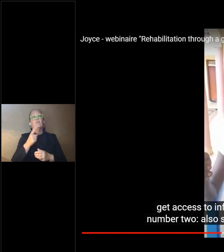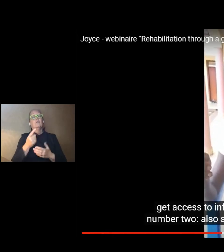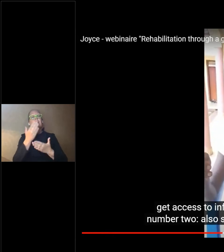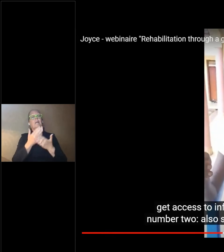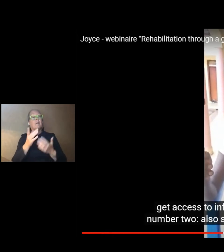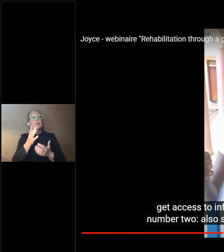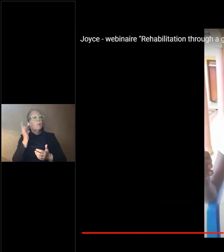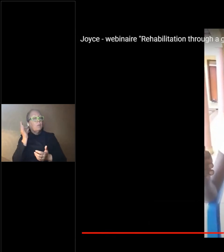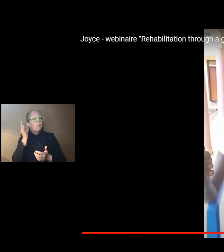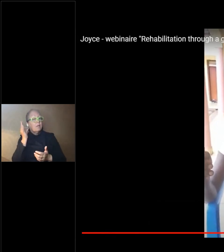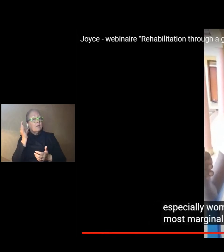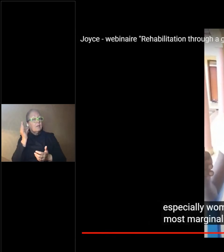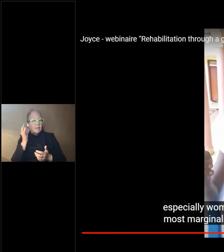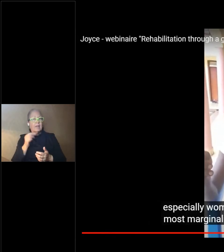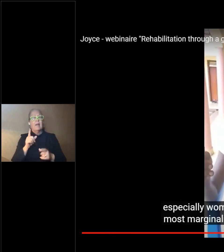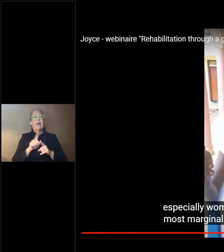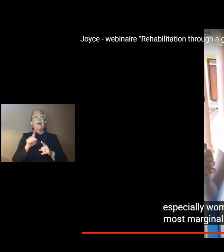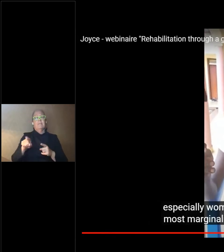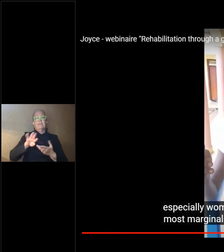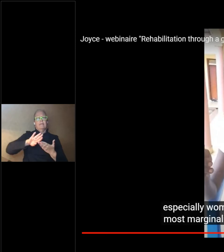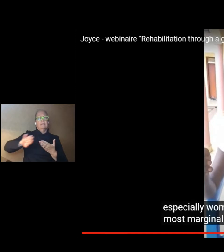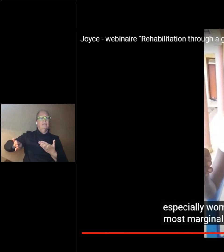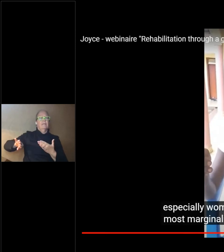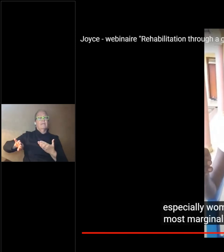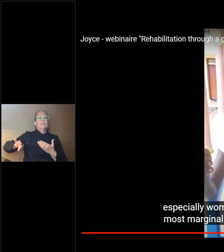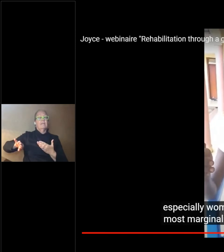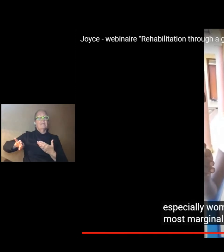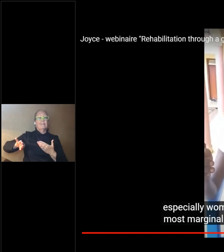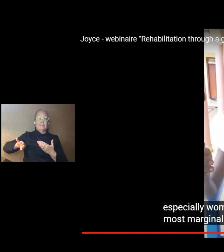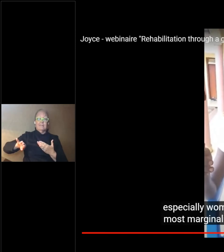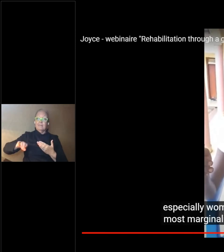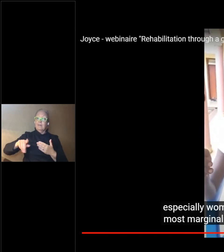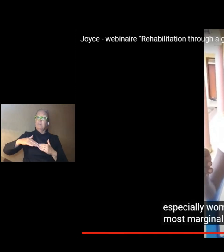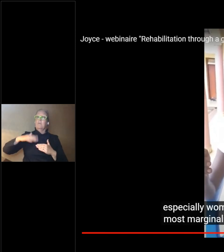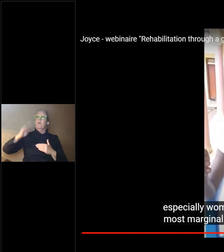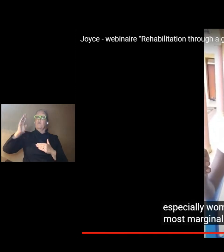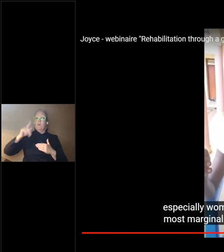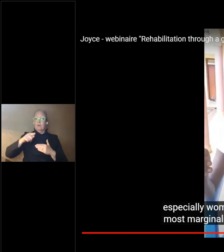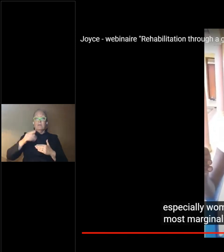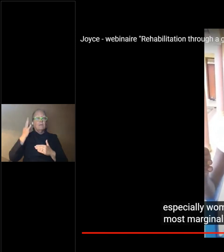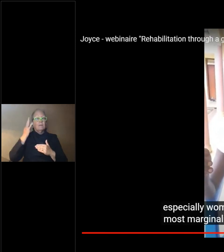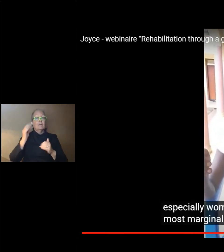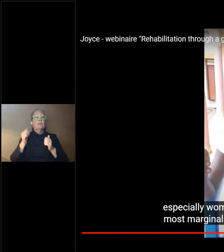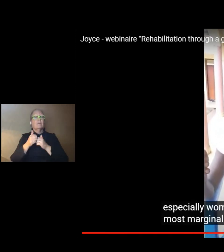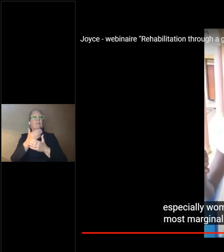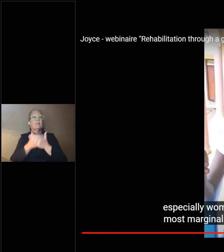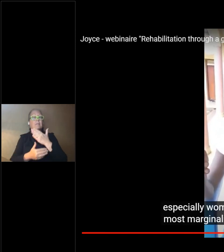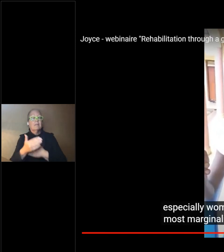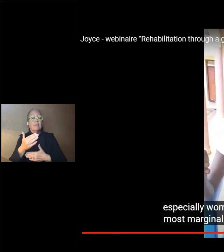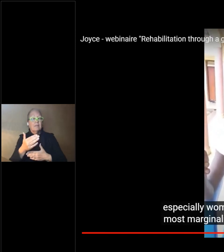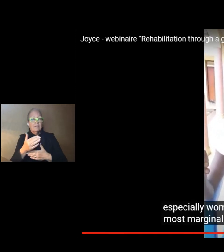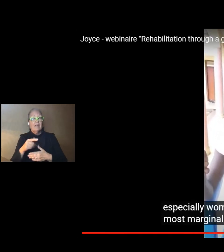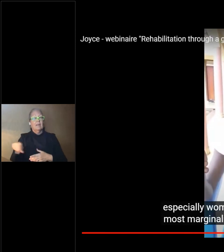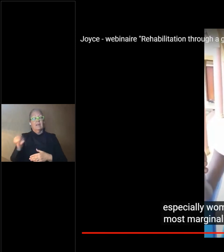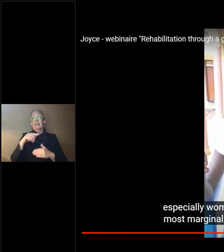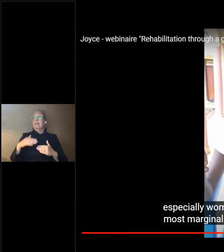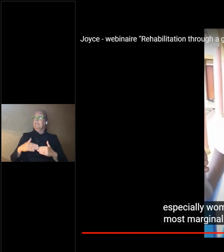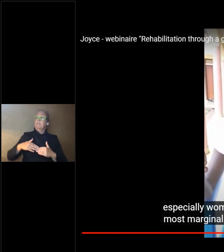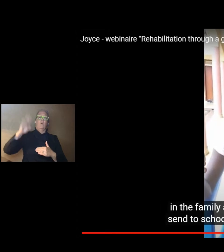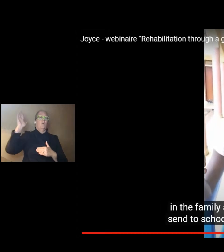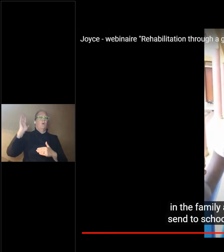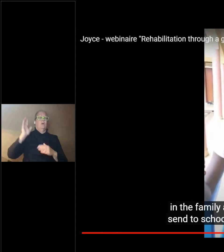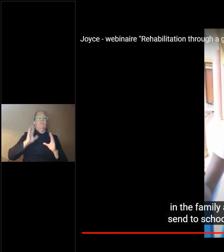are marginalized, especially women with disabilities. They are the most marginalized group. You will